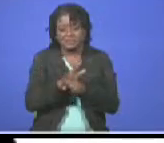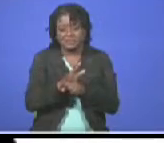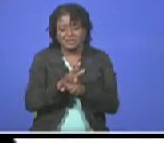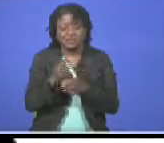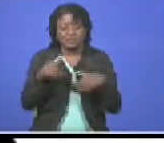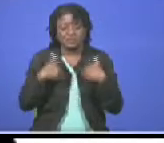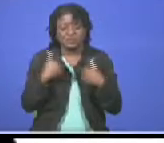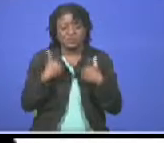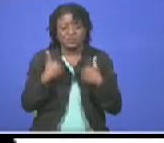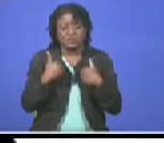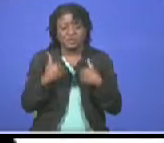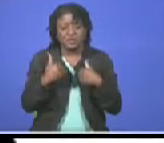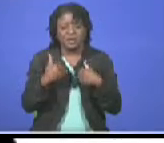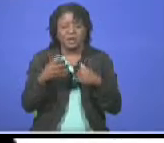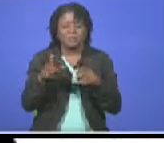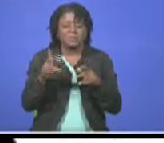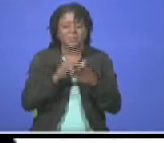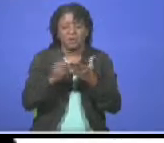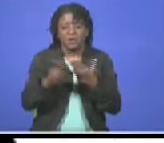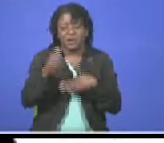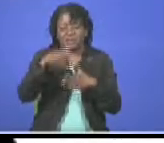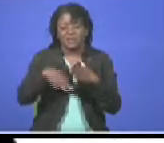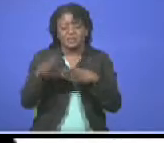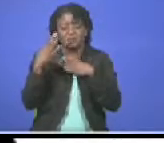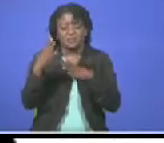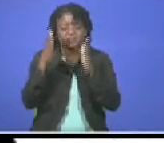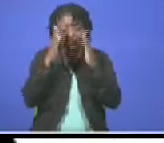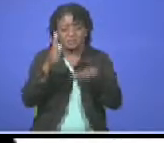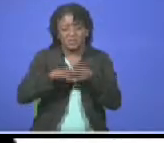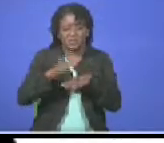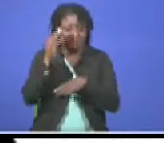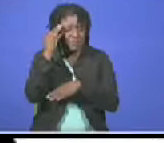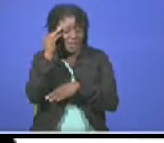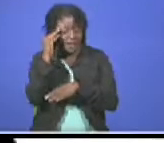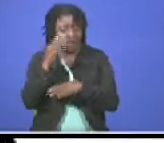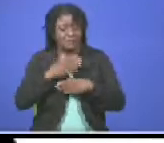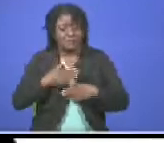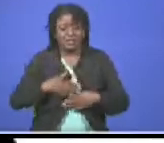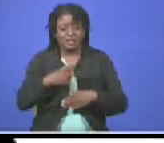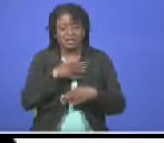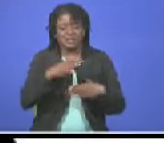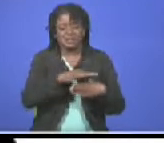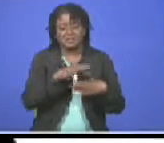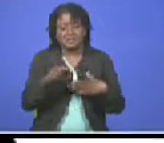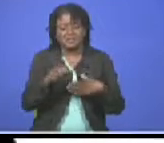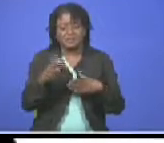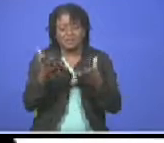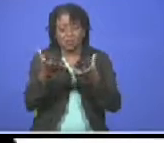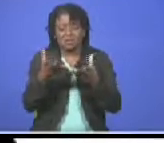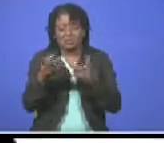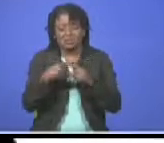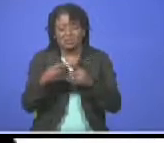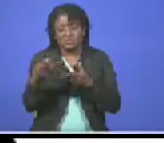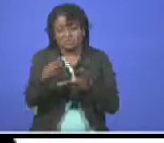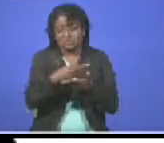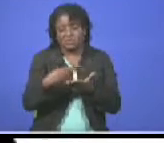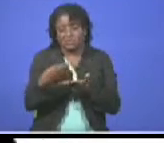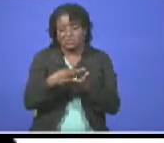Bahamas as it addresses the mind, body, and spirit. The event also seeks to recruit volunteer leaders for scouting